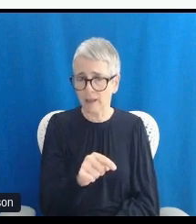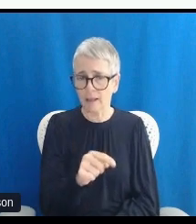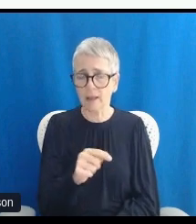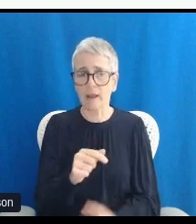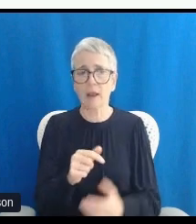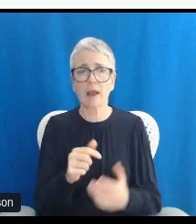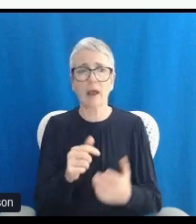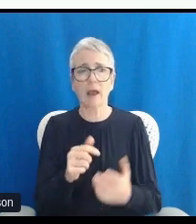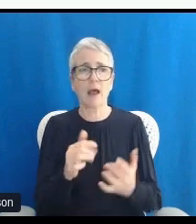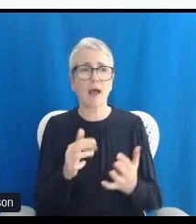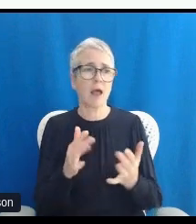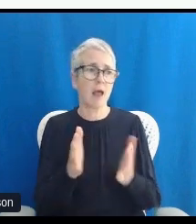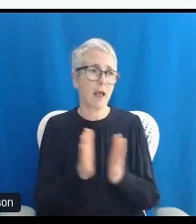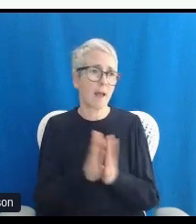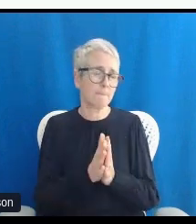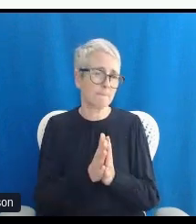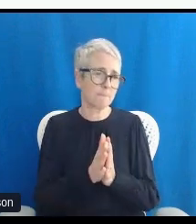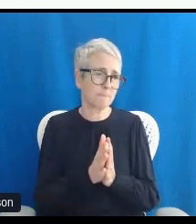WCAG standards,